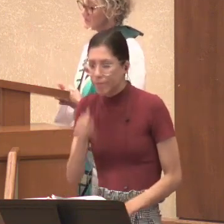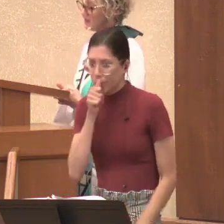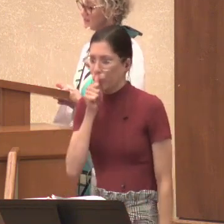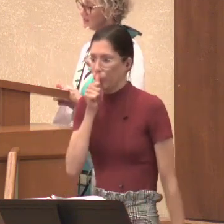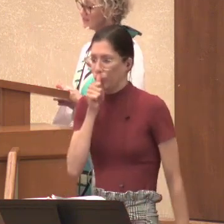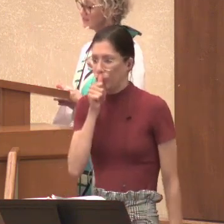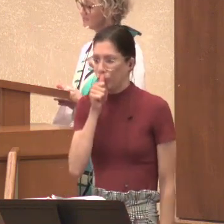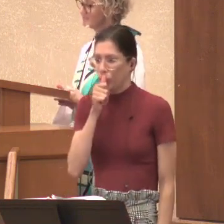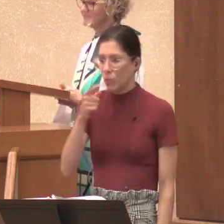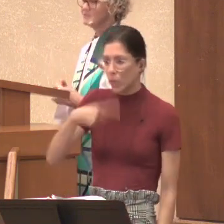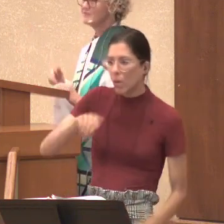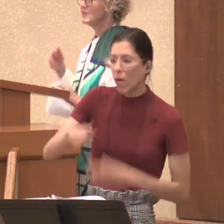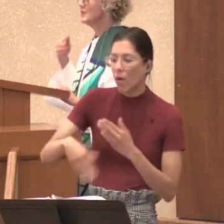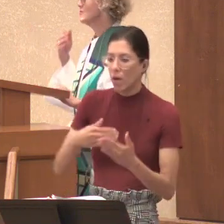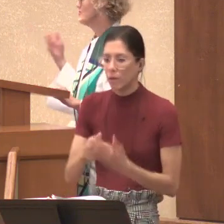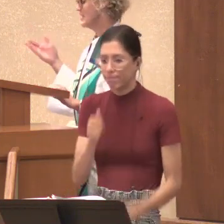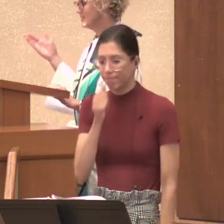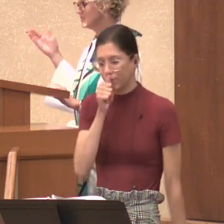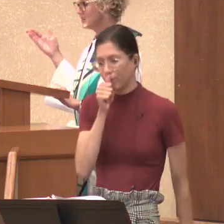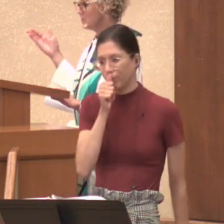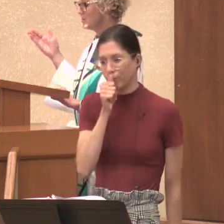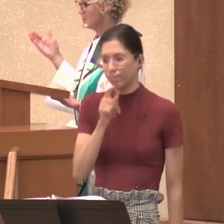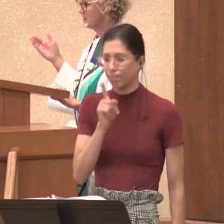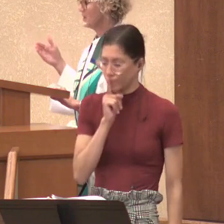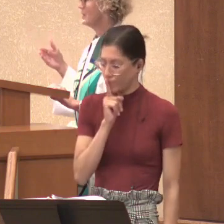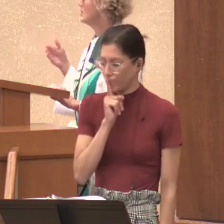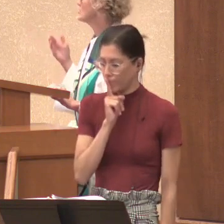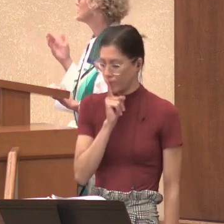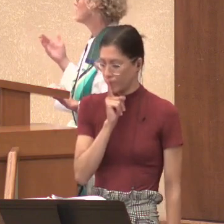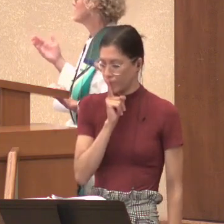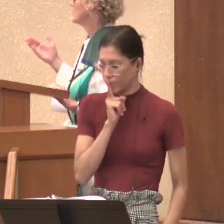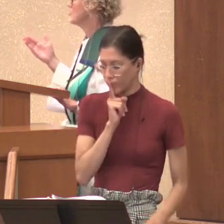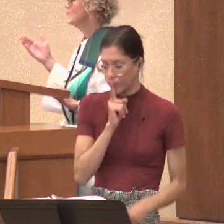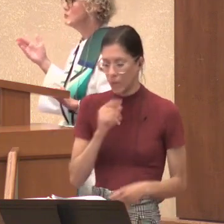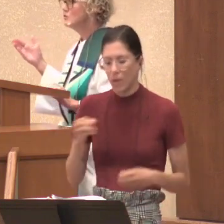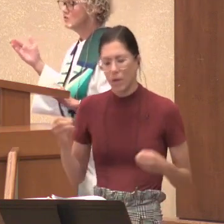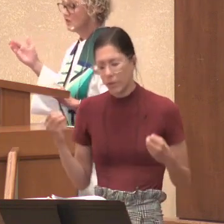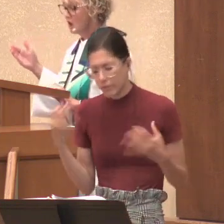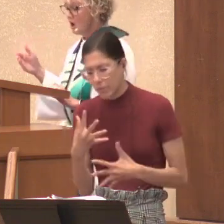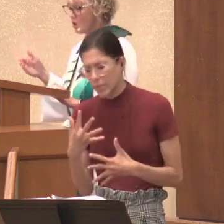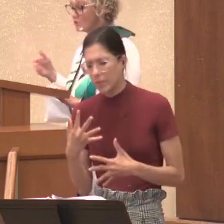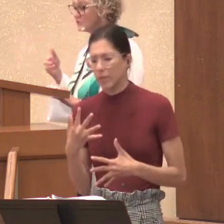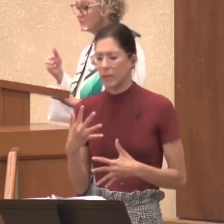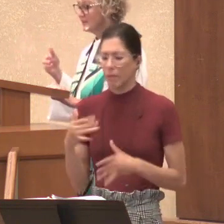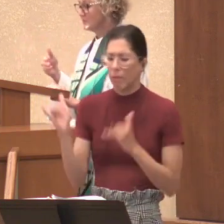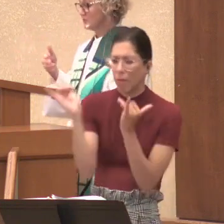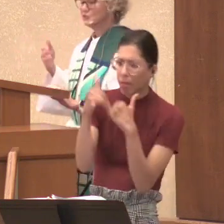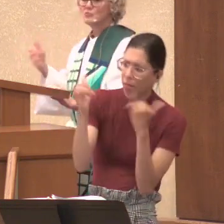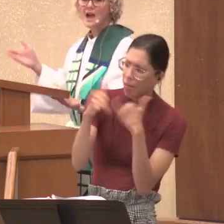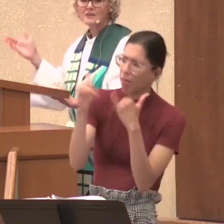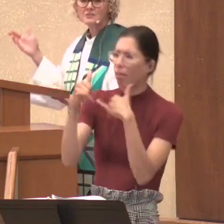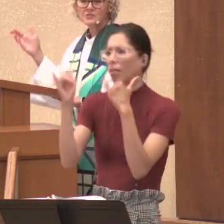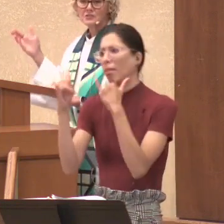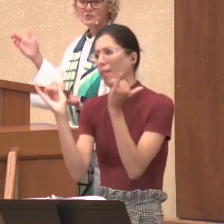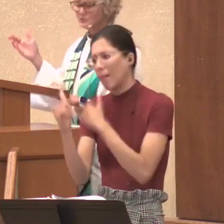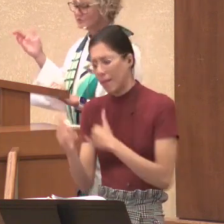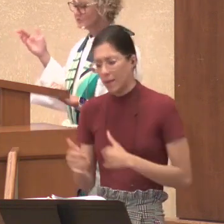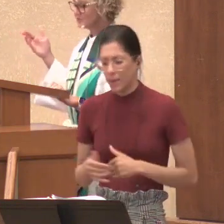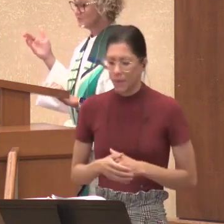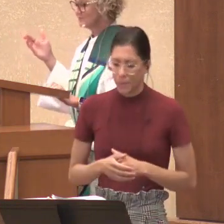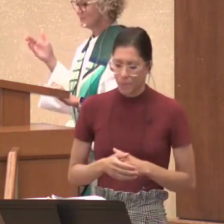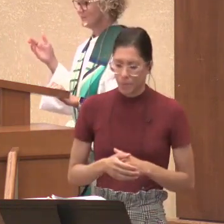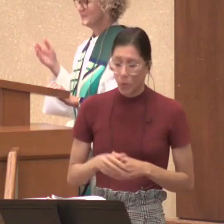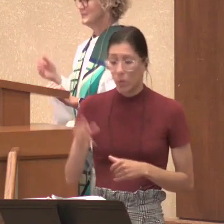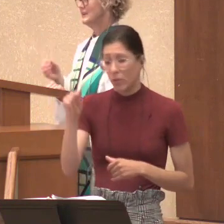remain silent, afraid of offending someone, or sounding like a fool, or looking like one of those radicals in the